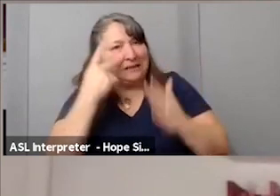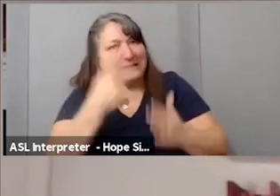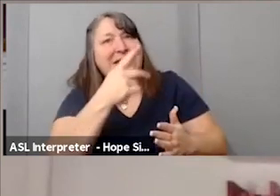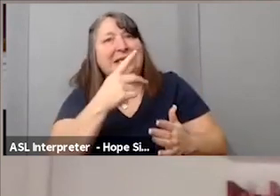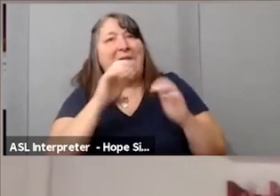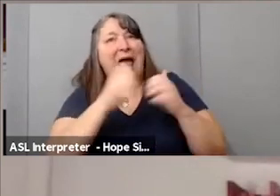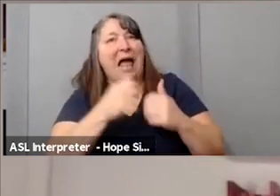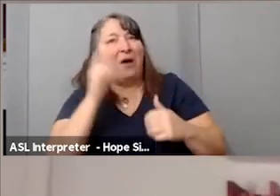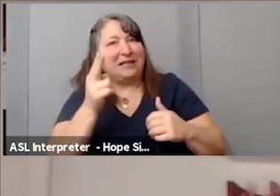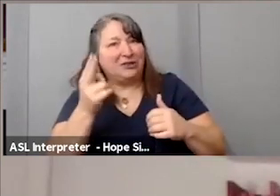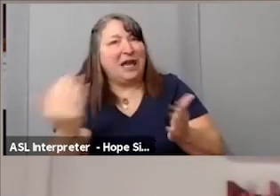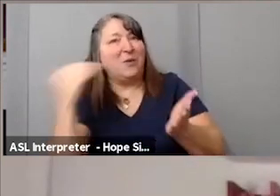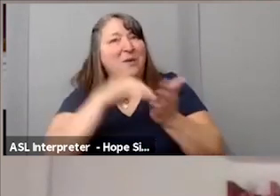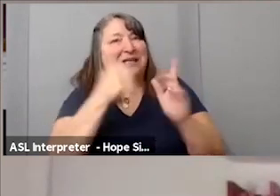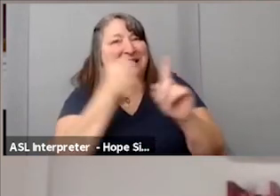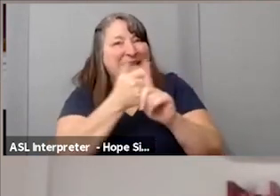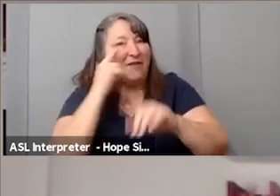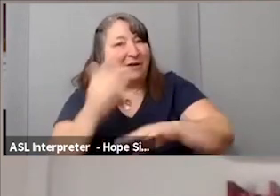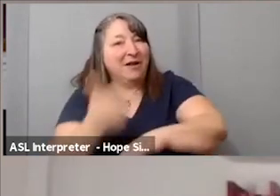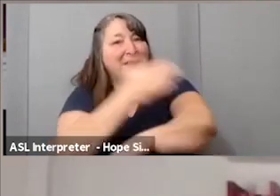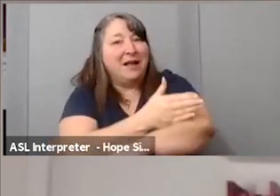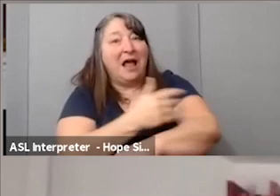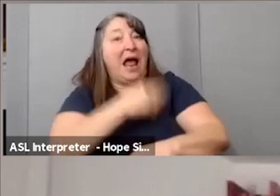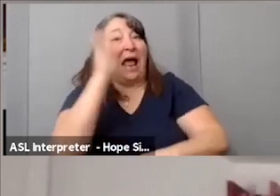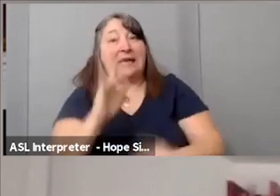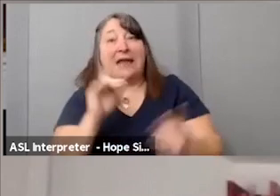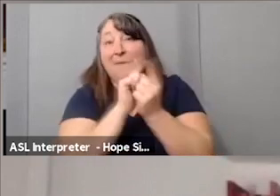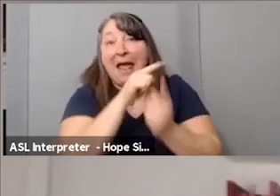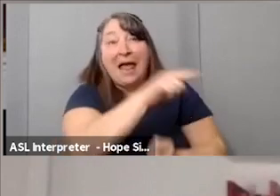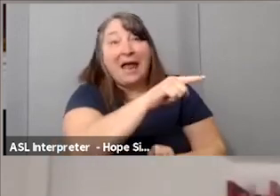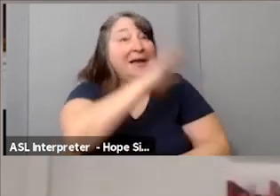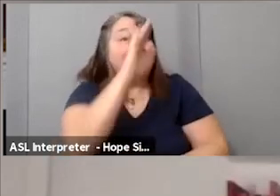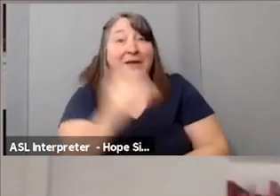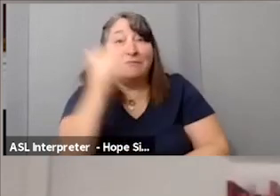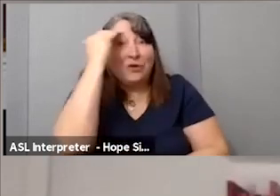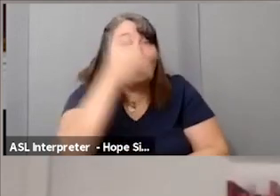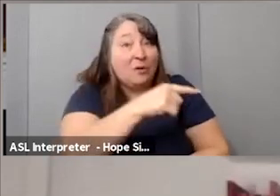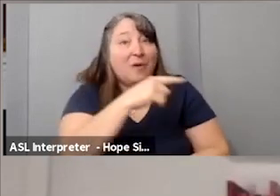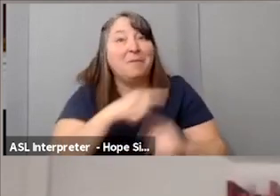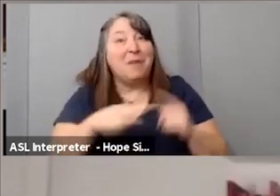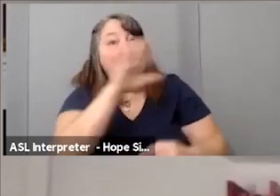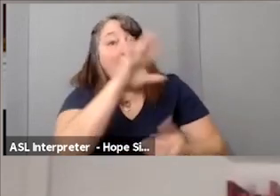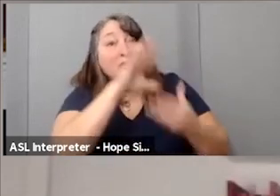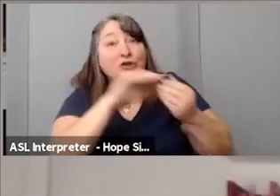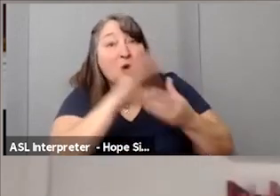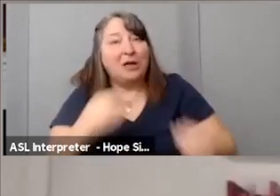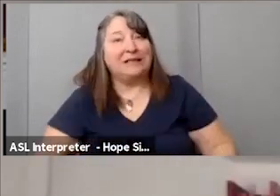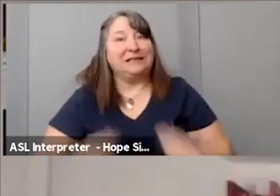do what she's done without knowing her, without meeting her, but I feel extremely inspired and empowered by what she was able to do with the